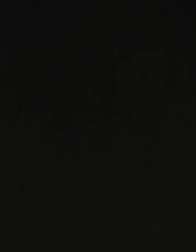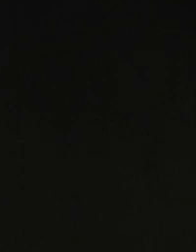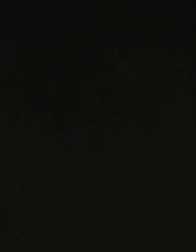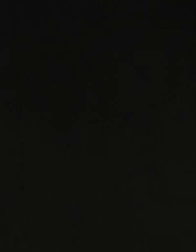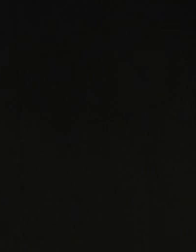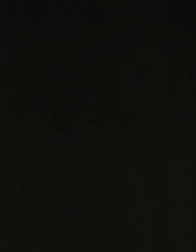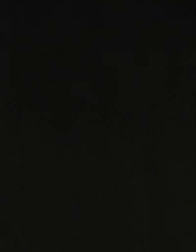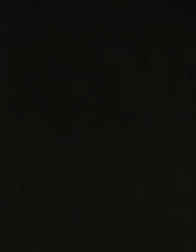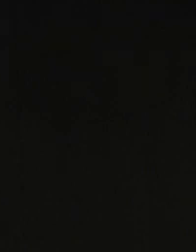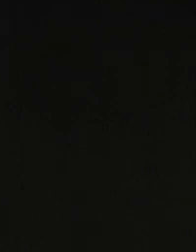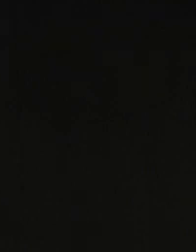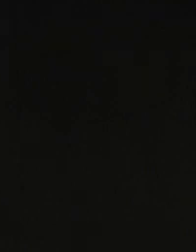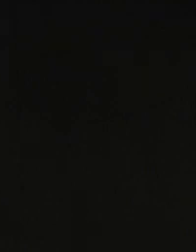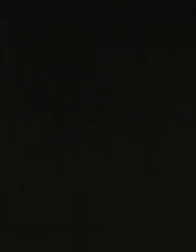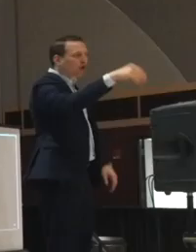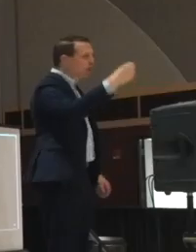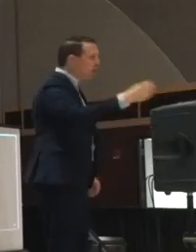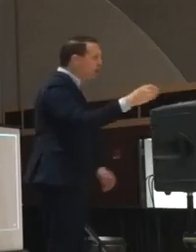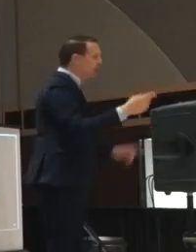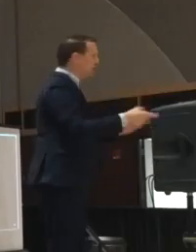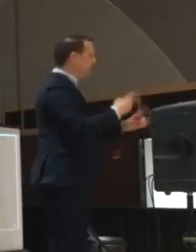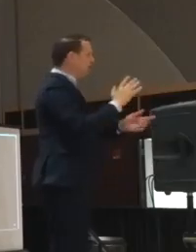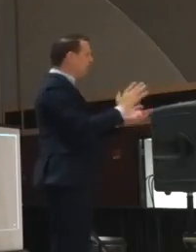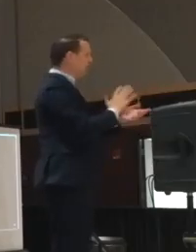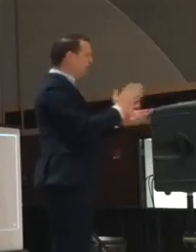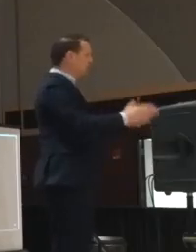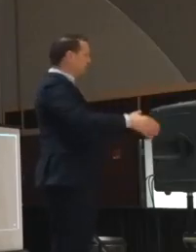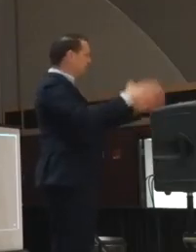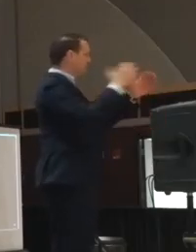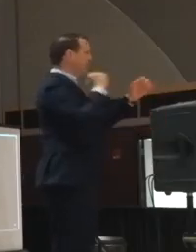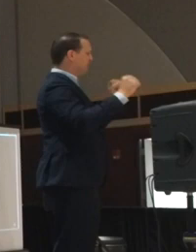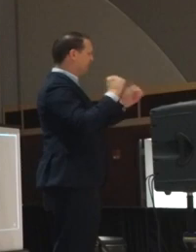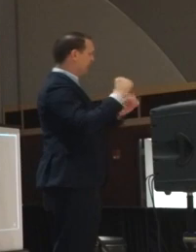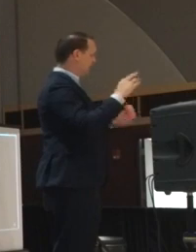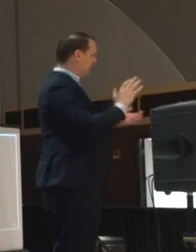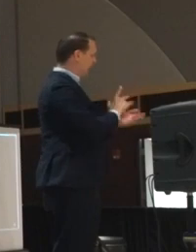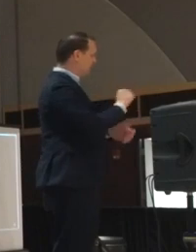of a piece of paper going like this, coming out of a paper towel rack.